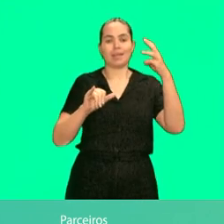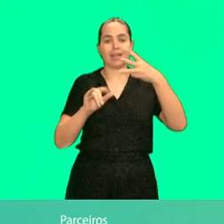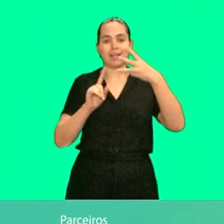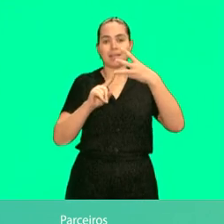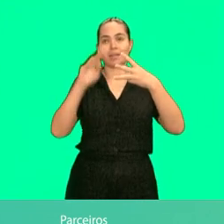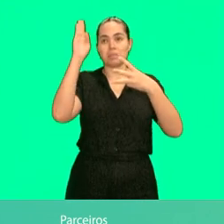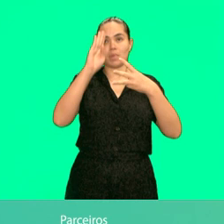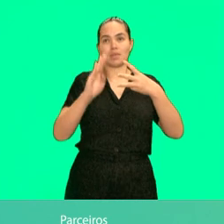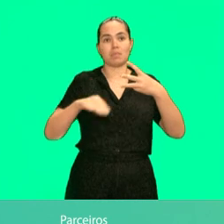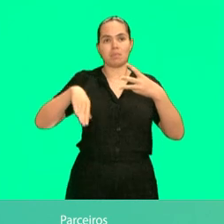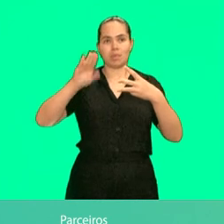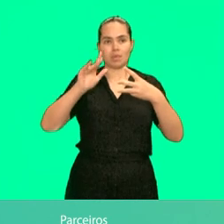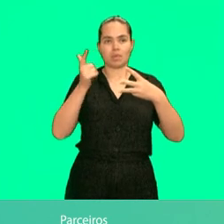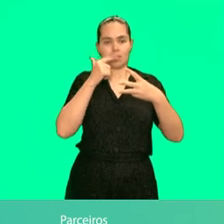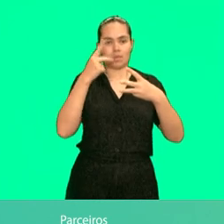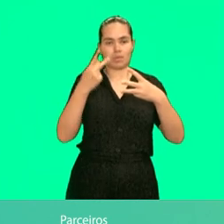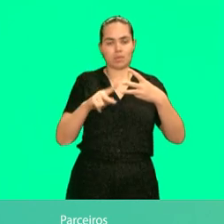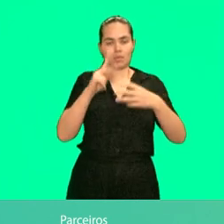derivatives from oil,